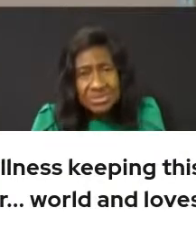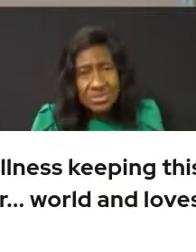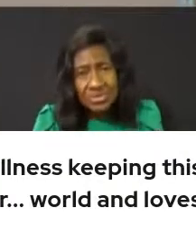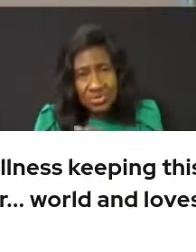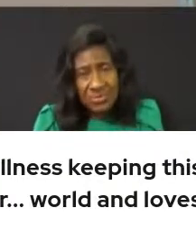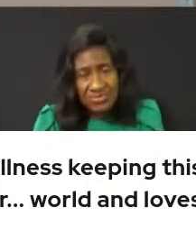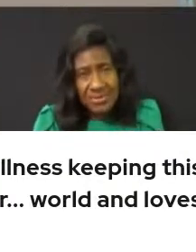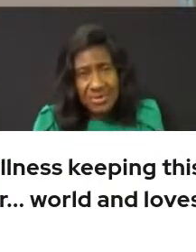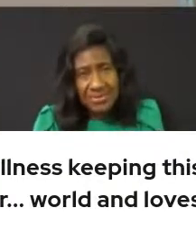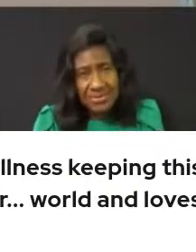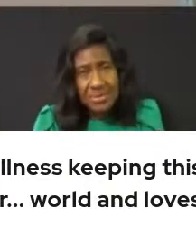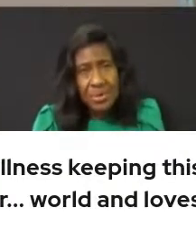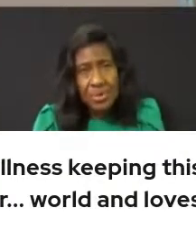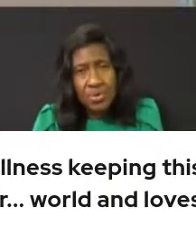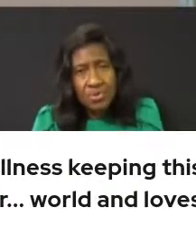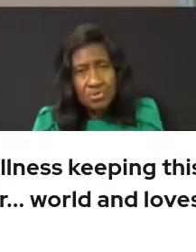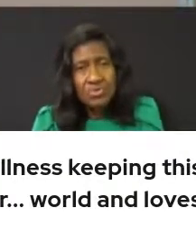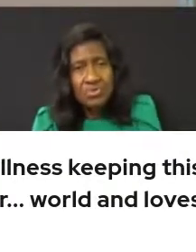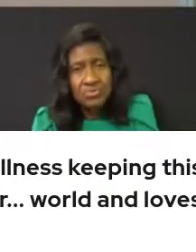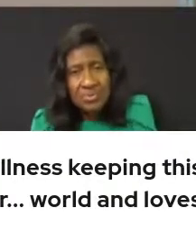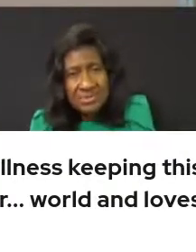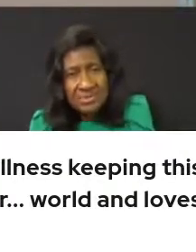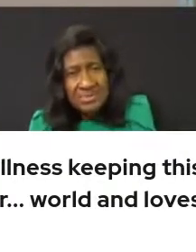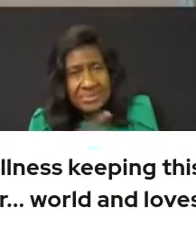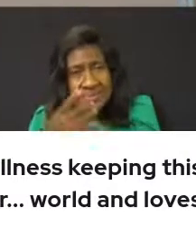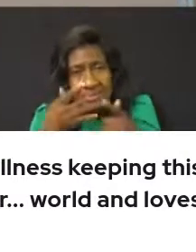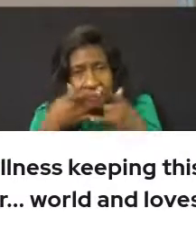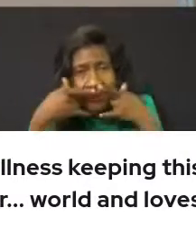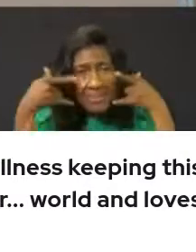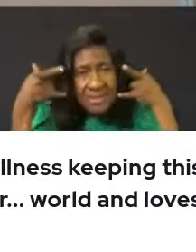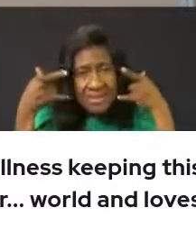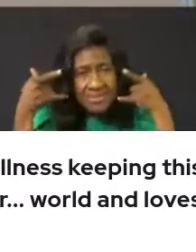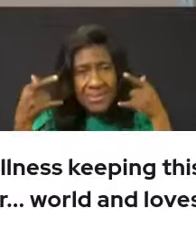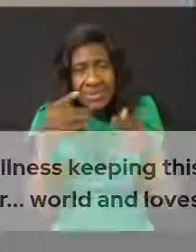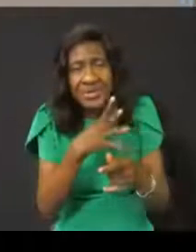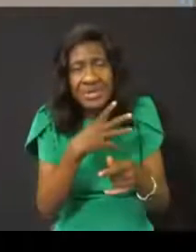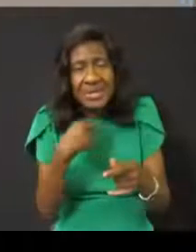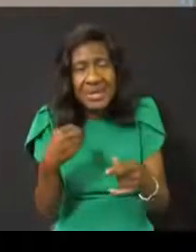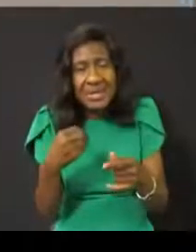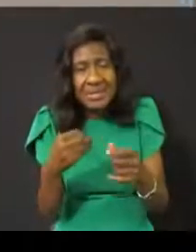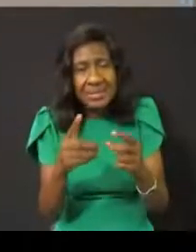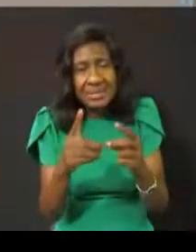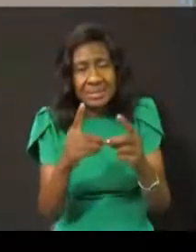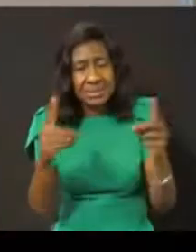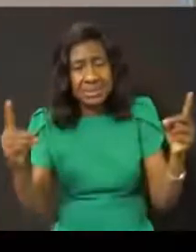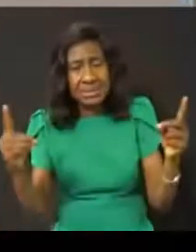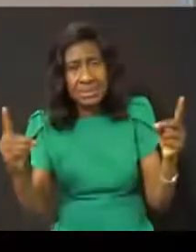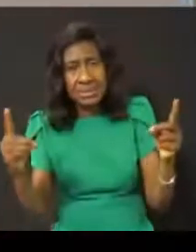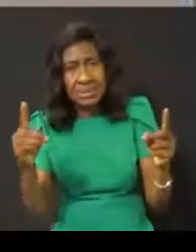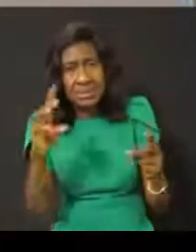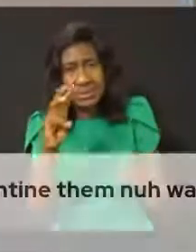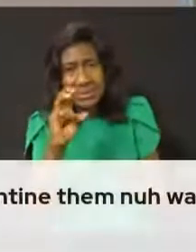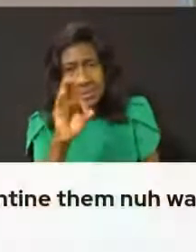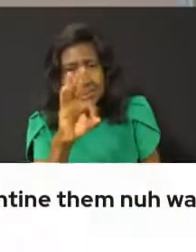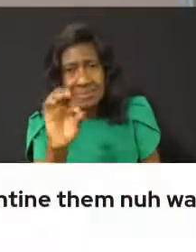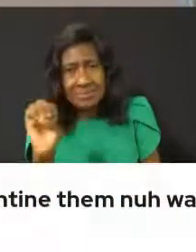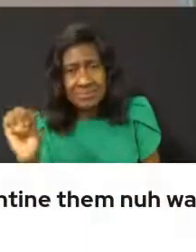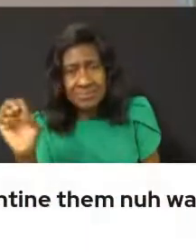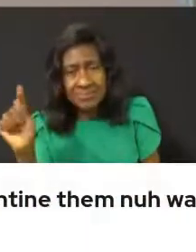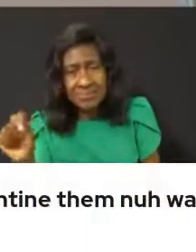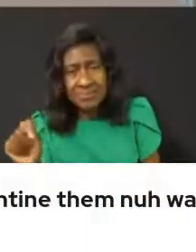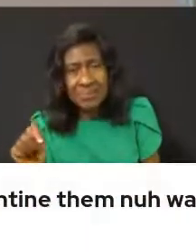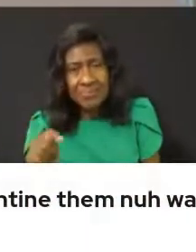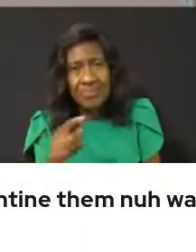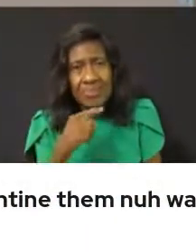measures such as vaccinations, mask wearing, and social distancing. I must state that the potential of